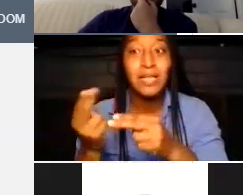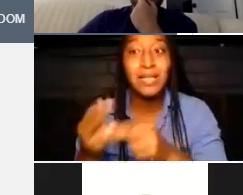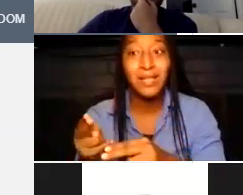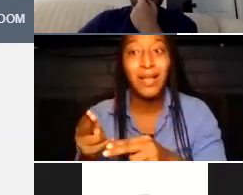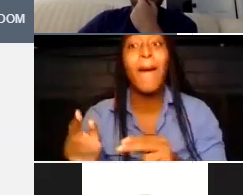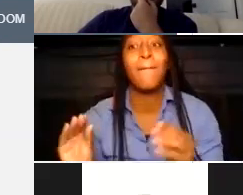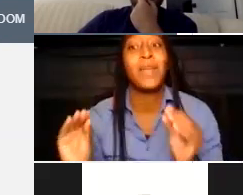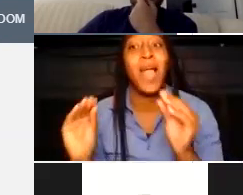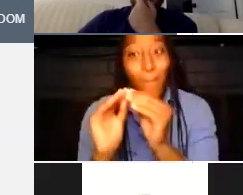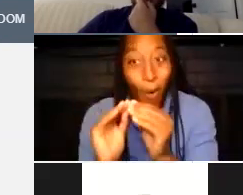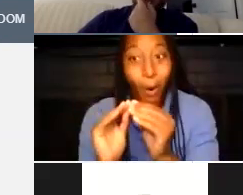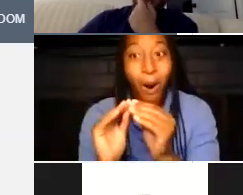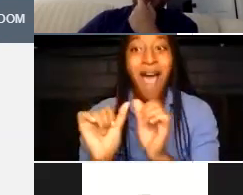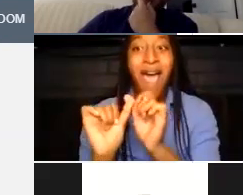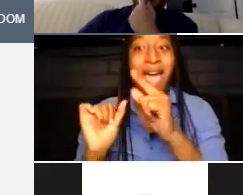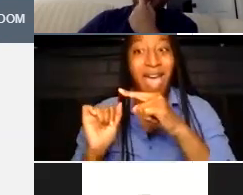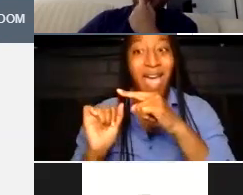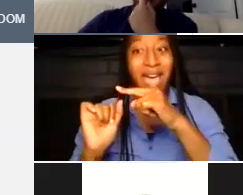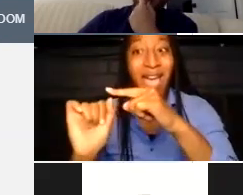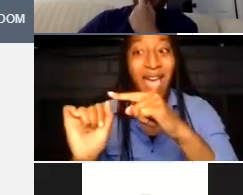rocket science and we're not going there.